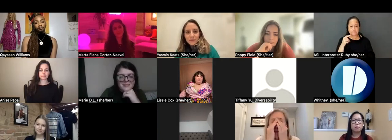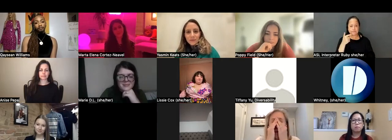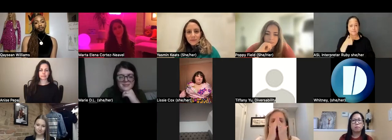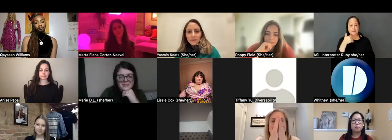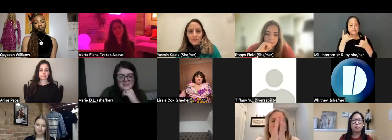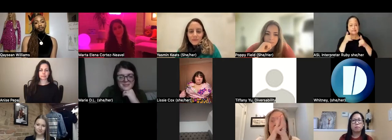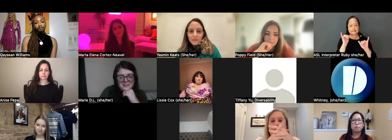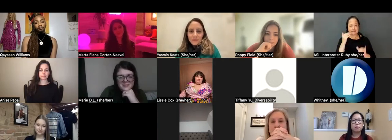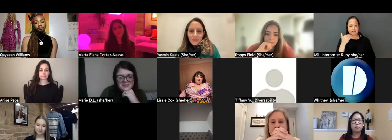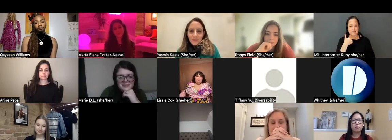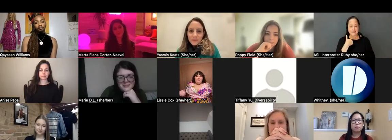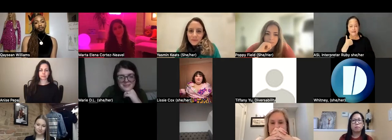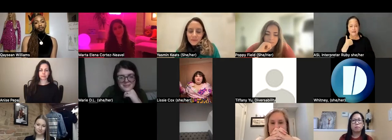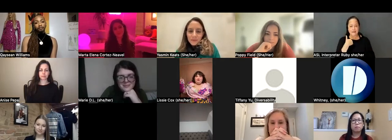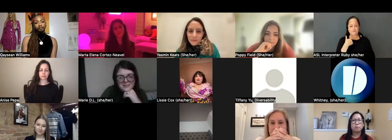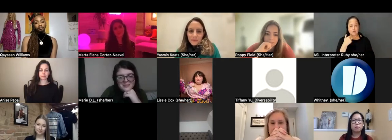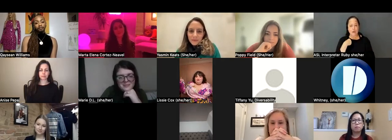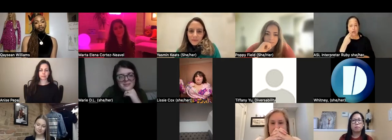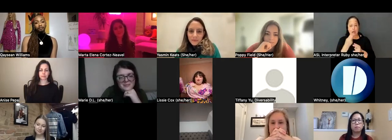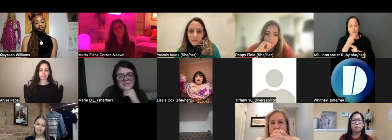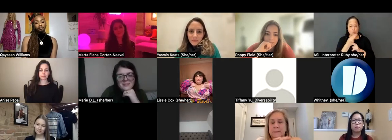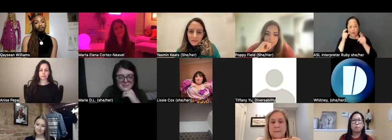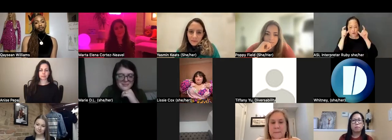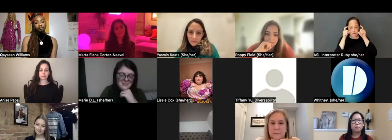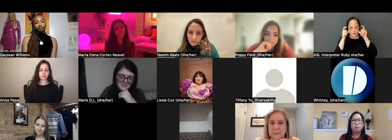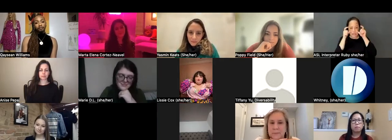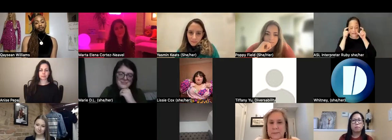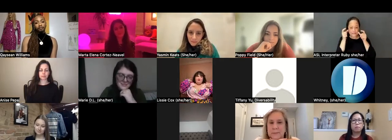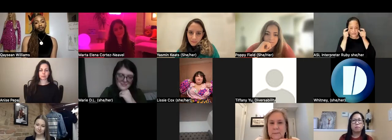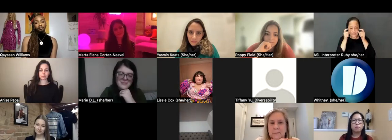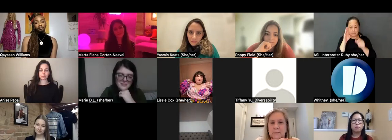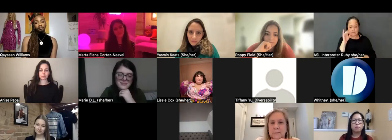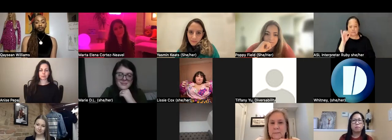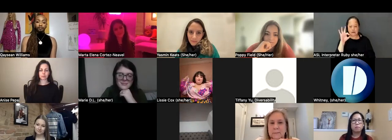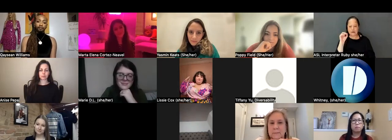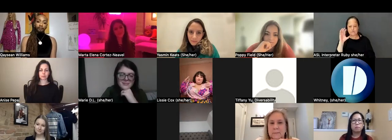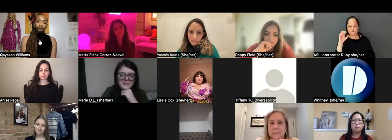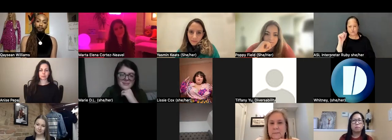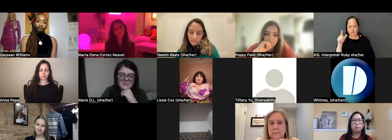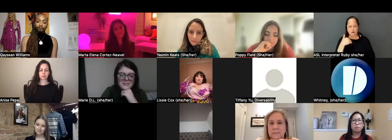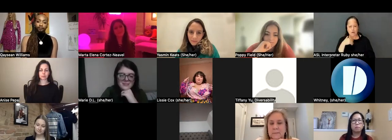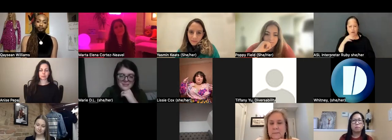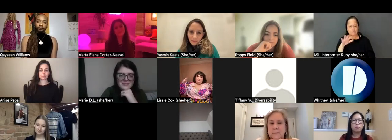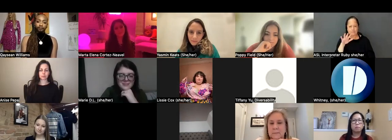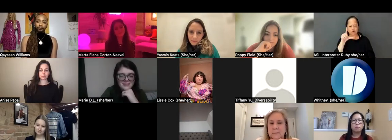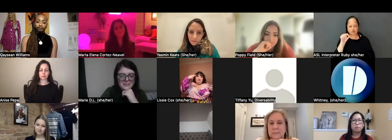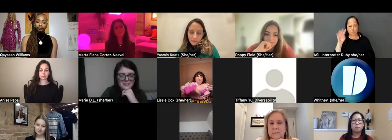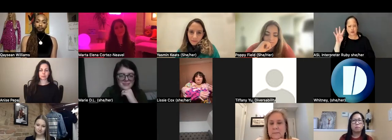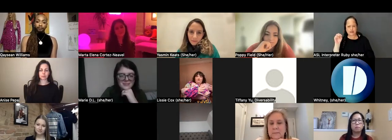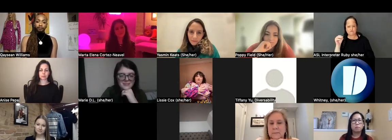have, when I wear my glasses, my bifocals, I have about 20/40 vision. So I'm not